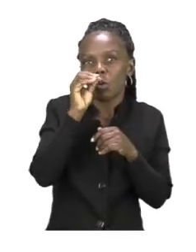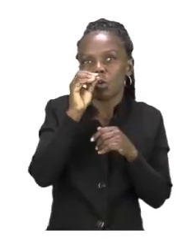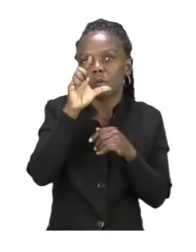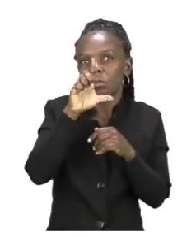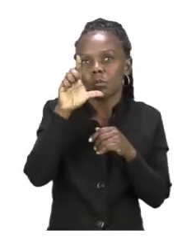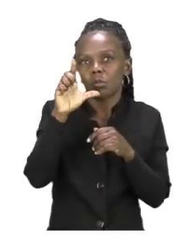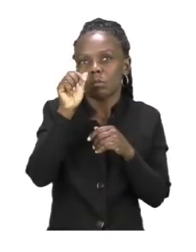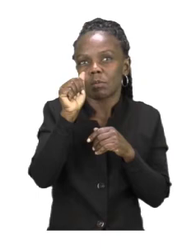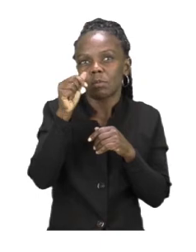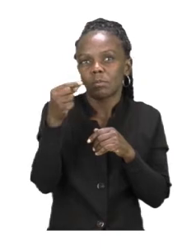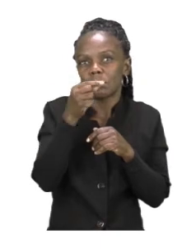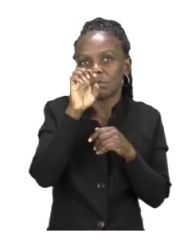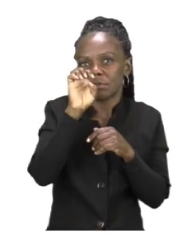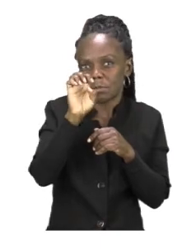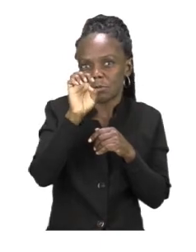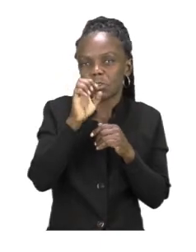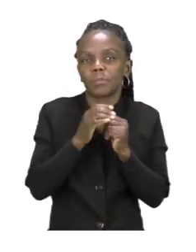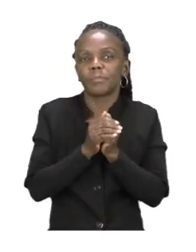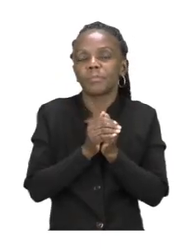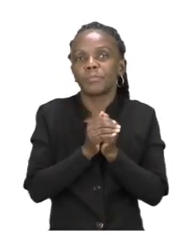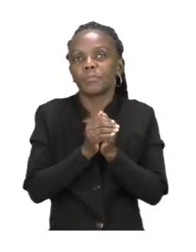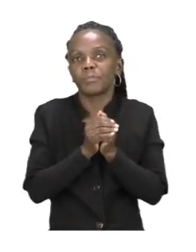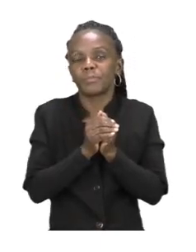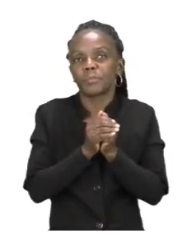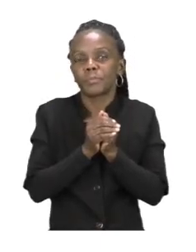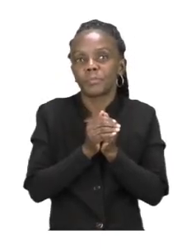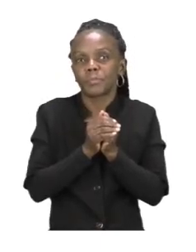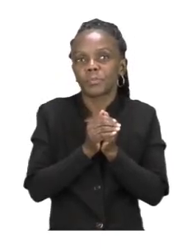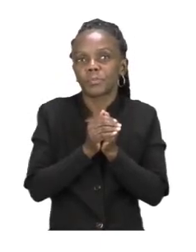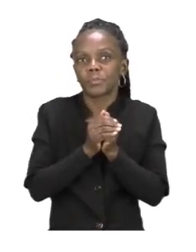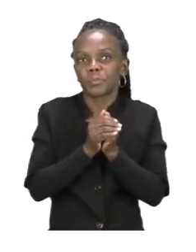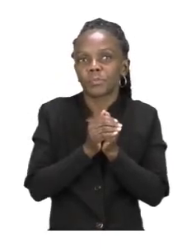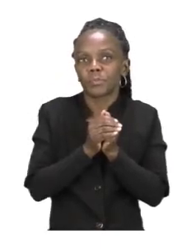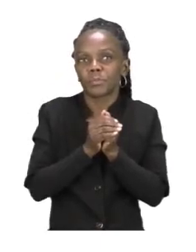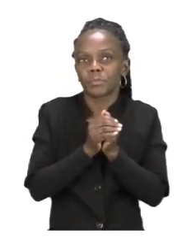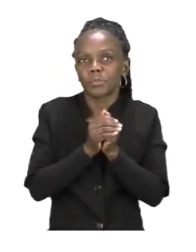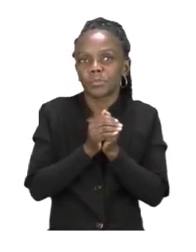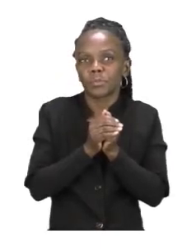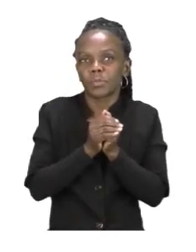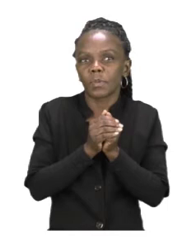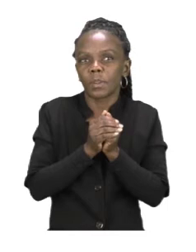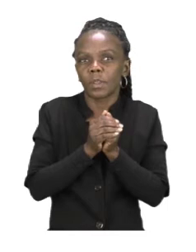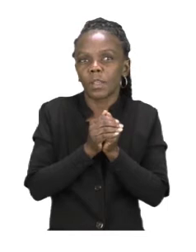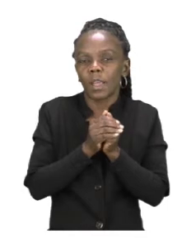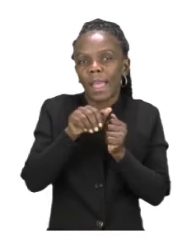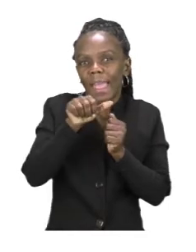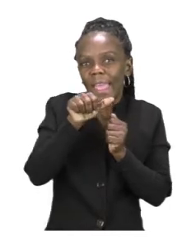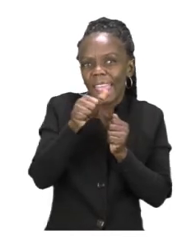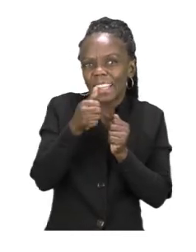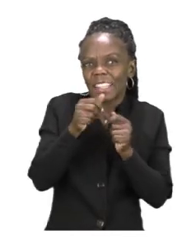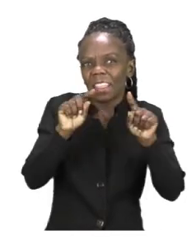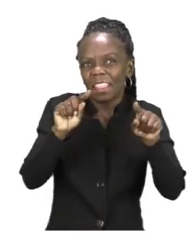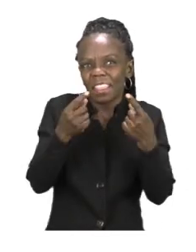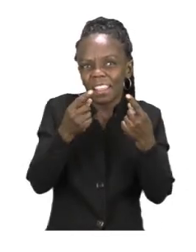Collage. Now the collage that we're going to make is going to be with any materials that you have.